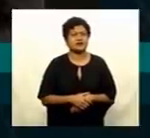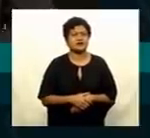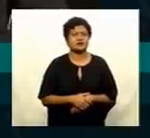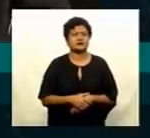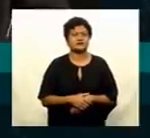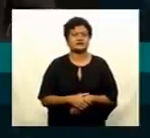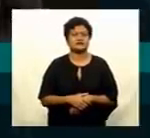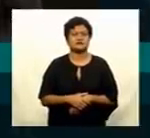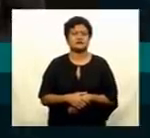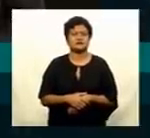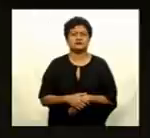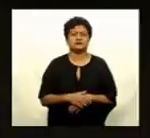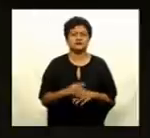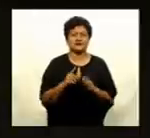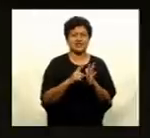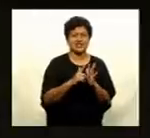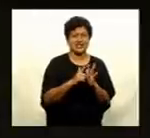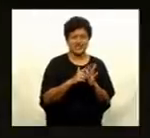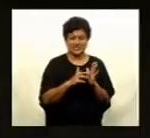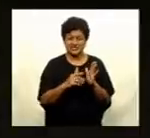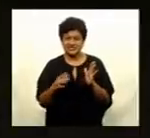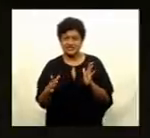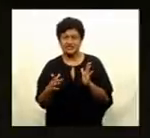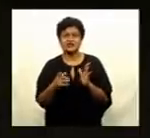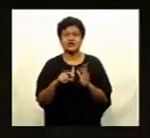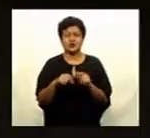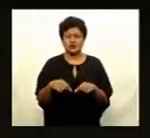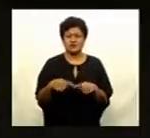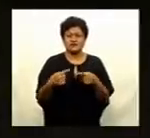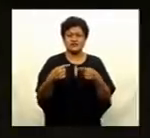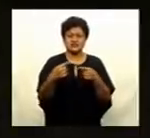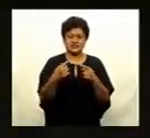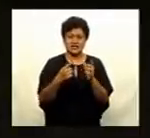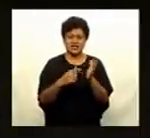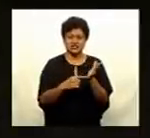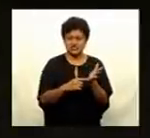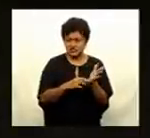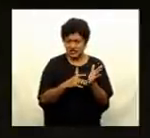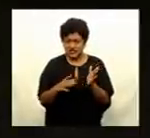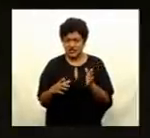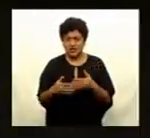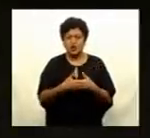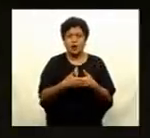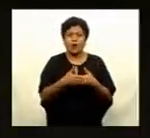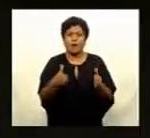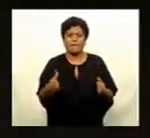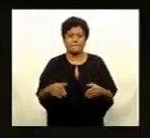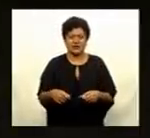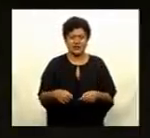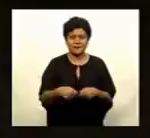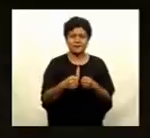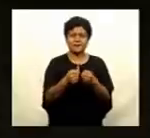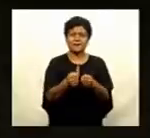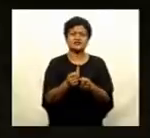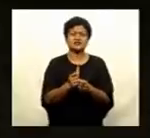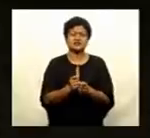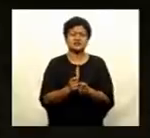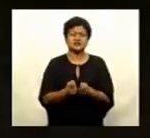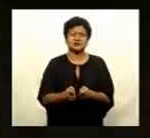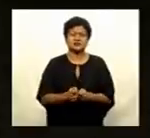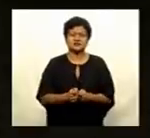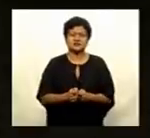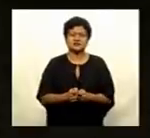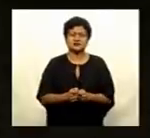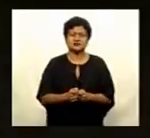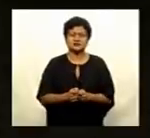10 a.m. Italy faces Turkey in the opening match, and this will be a relief for those of us, for at